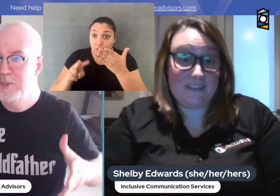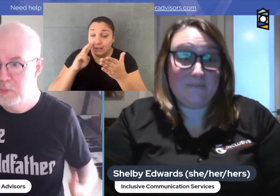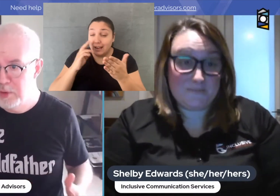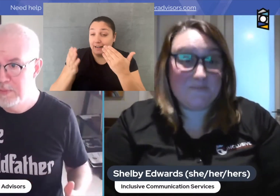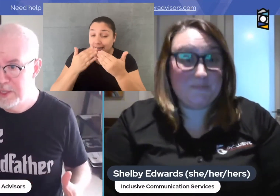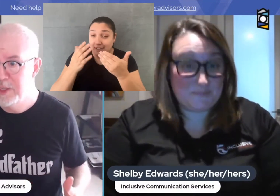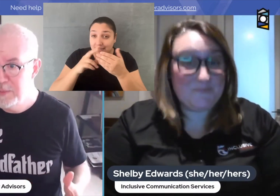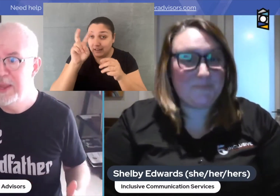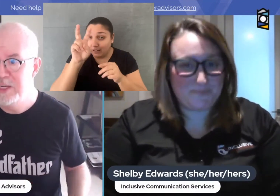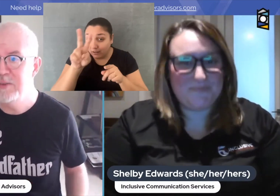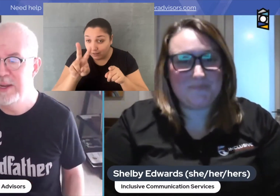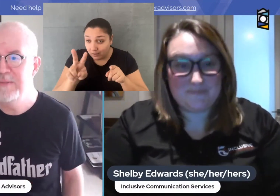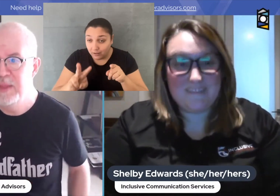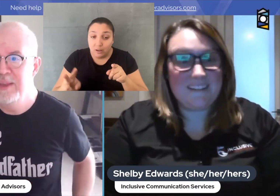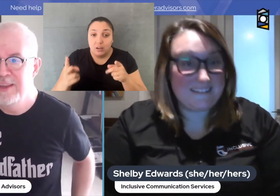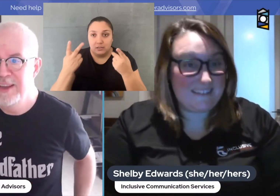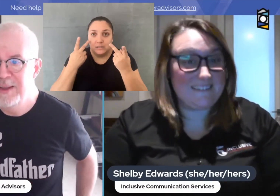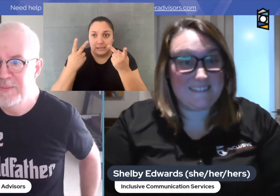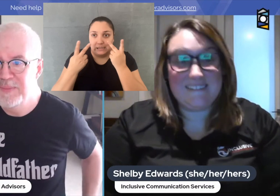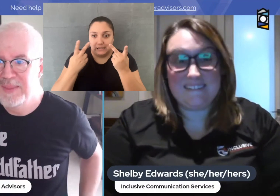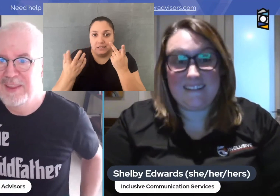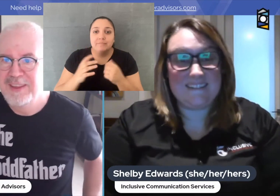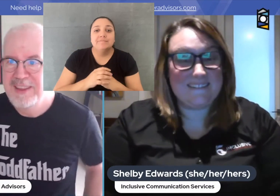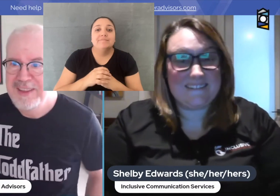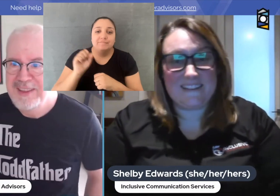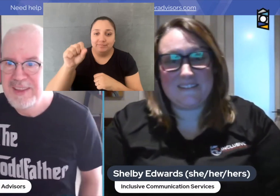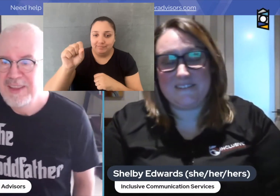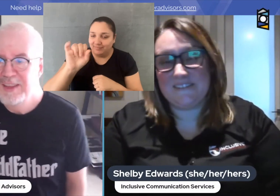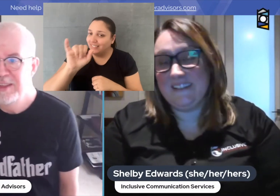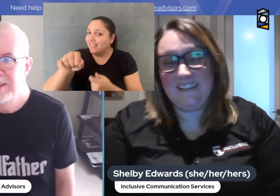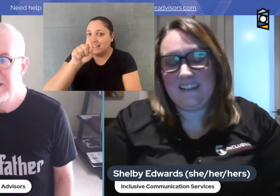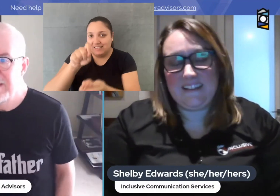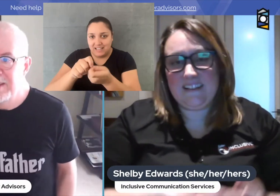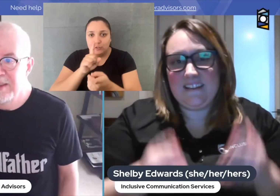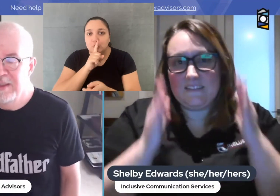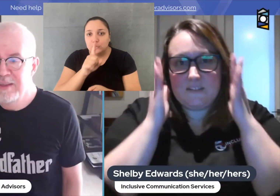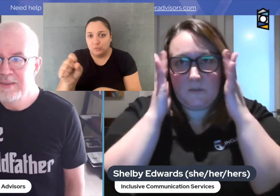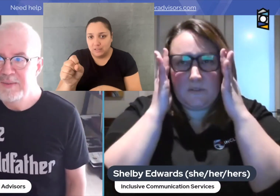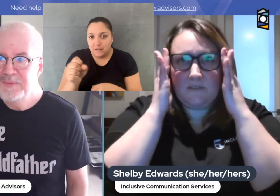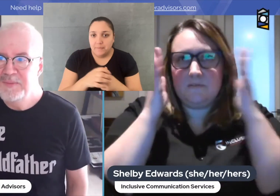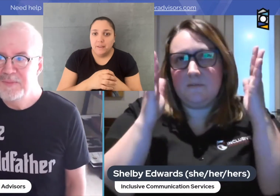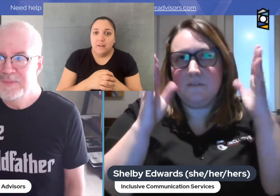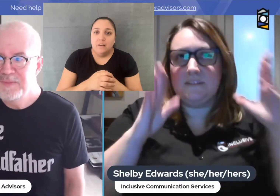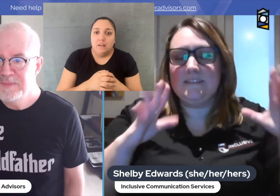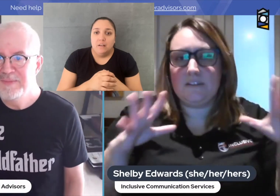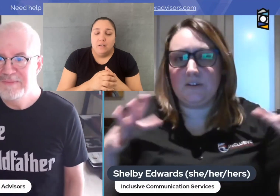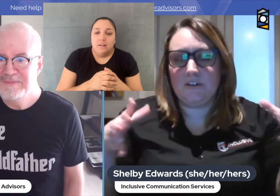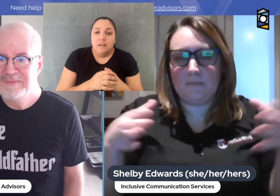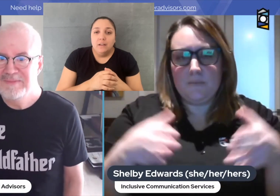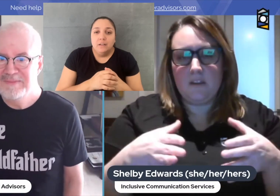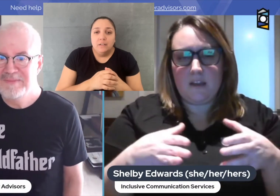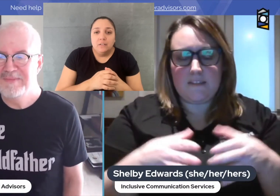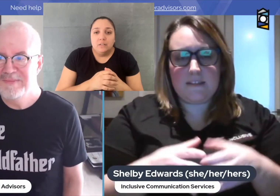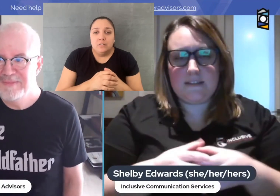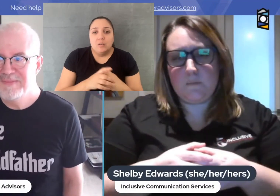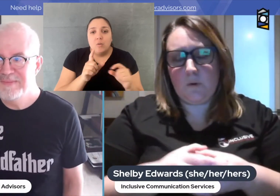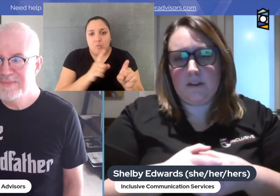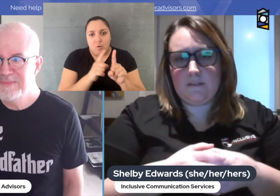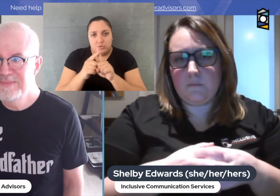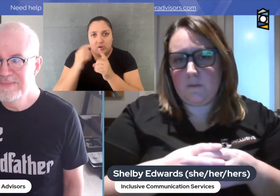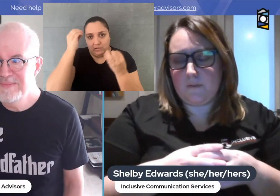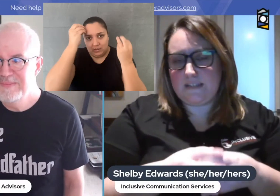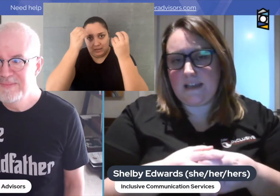what's things on the page, right? Exactly. Yeah, that's exactly true. And so to consider, I think